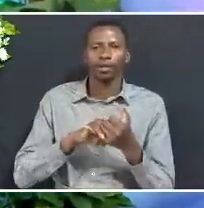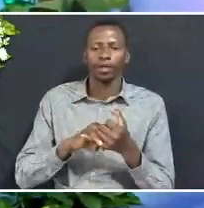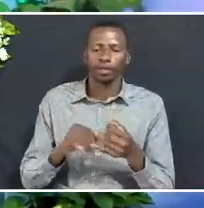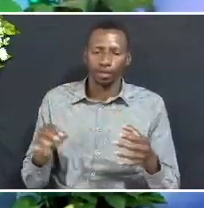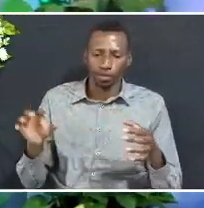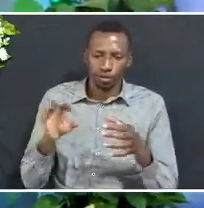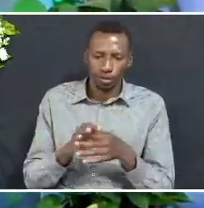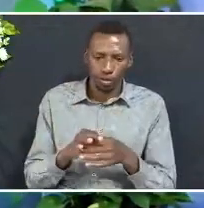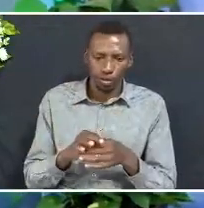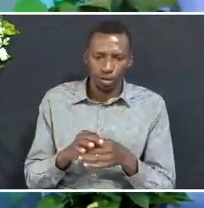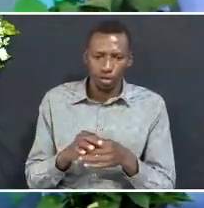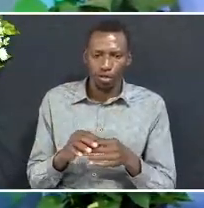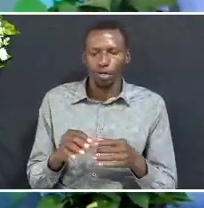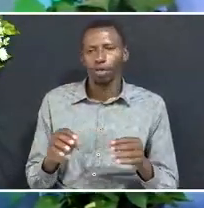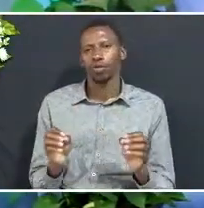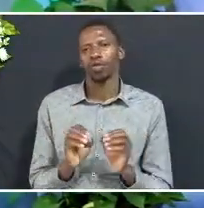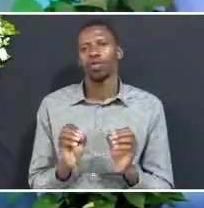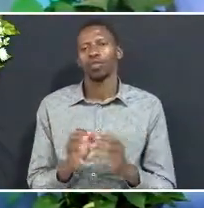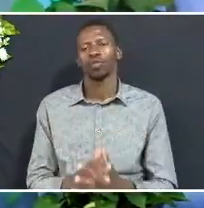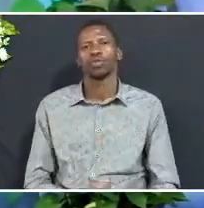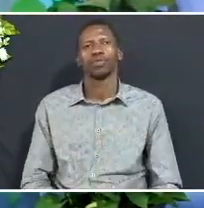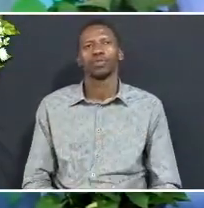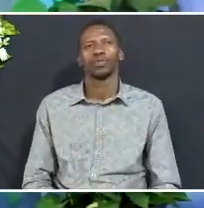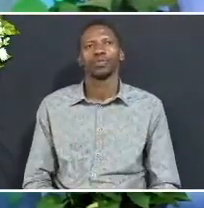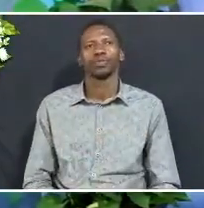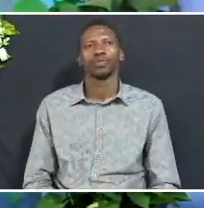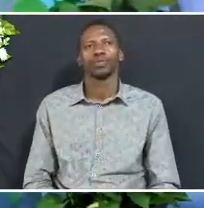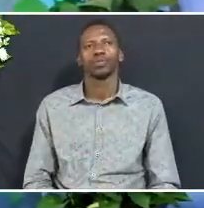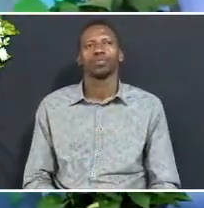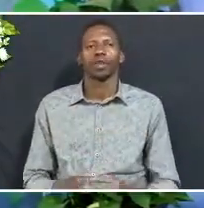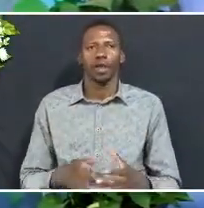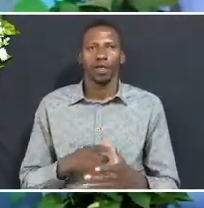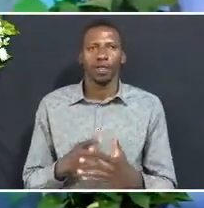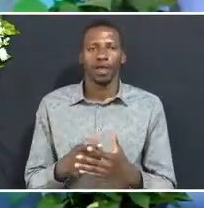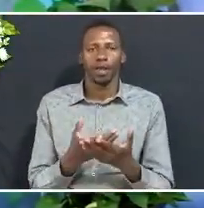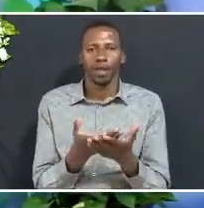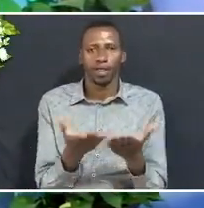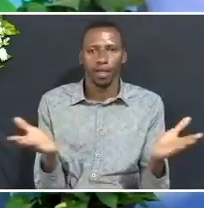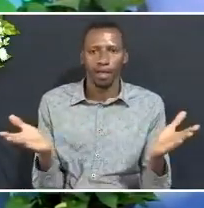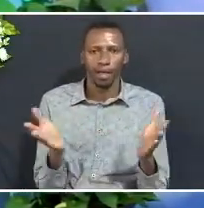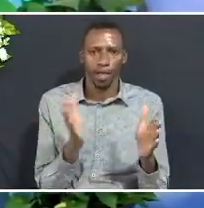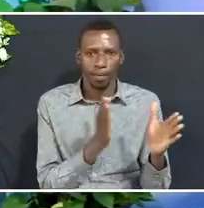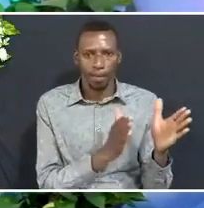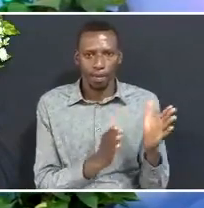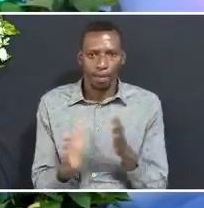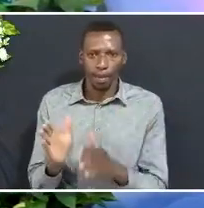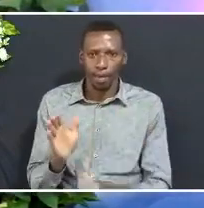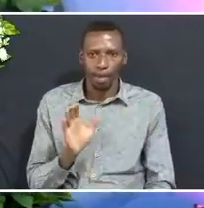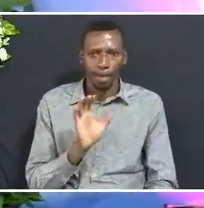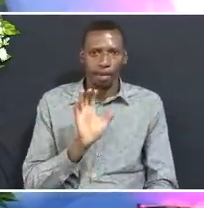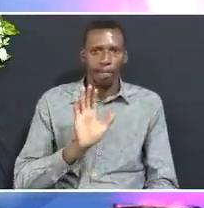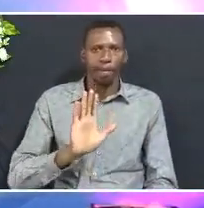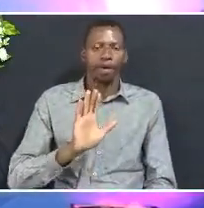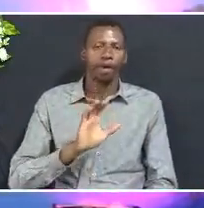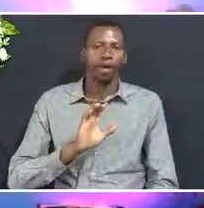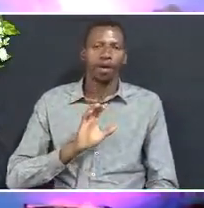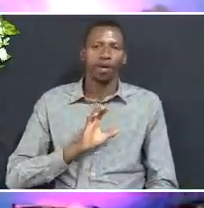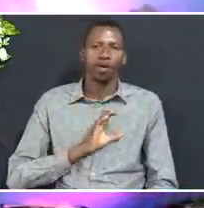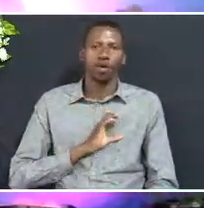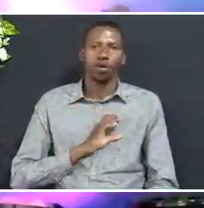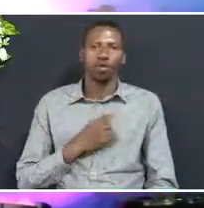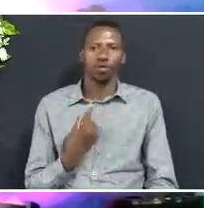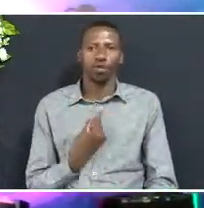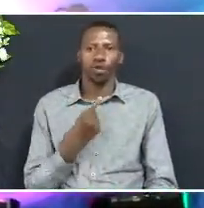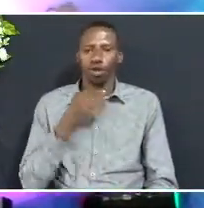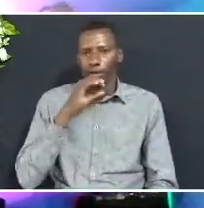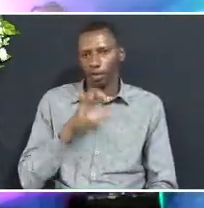potluck venue where it was held. And they prepared their only son, and the